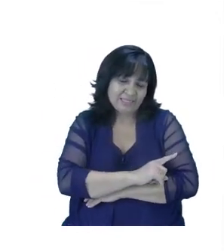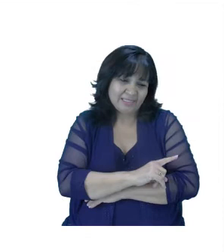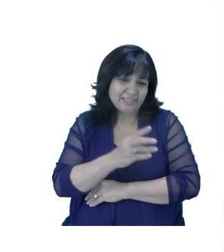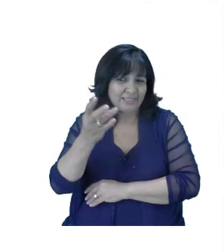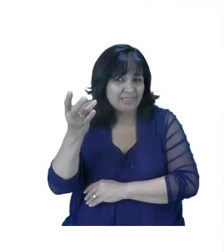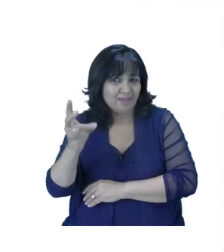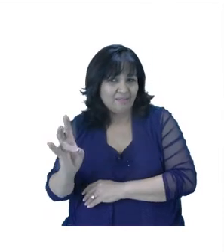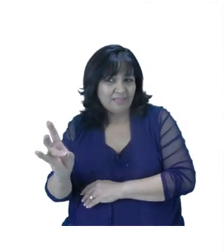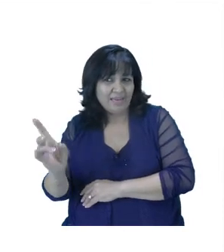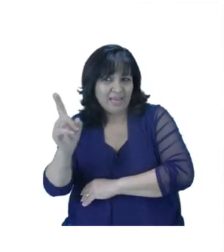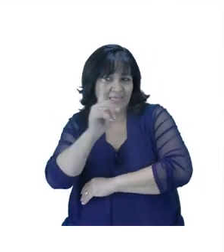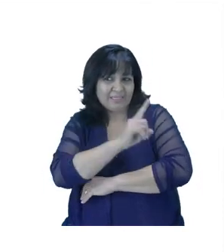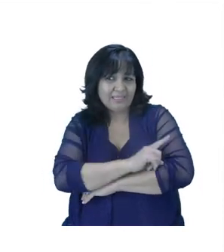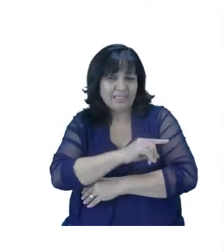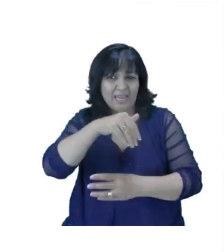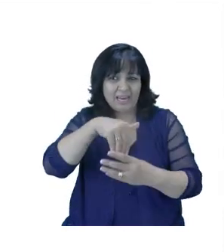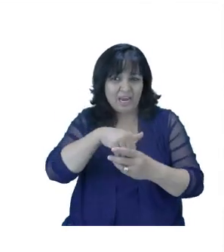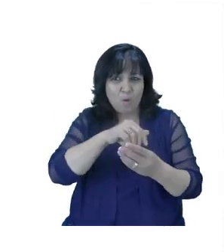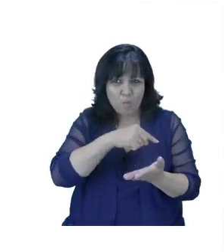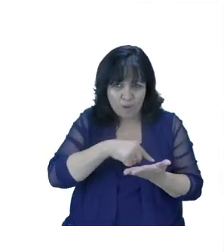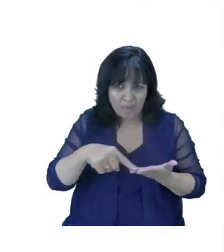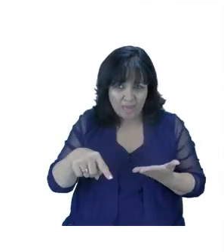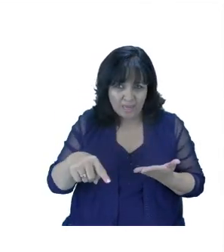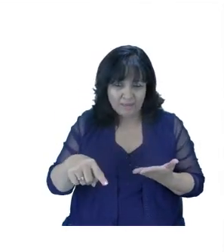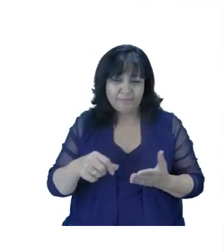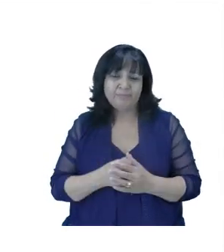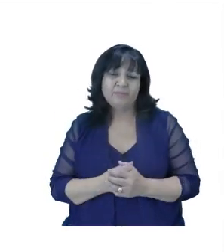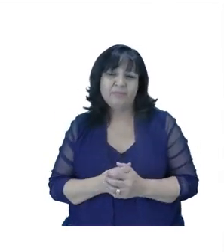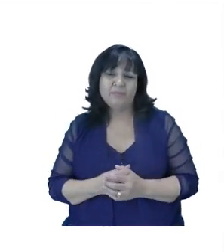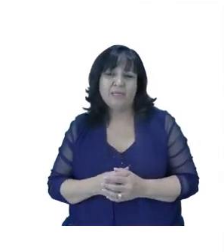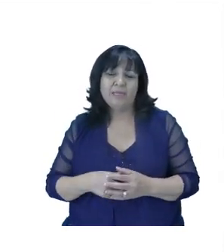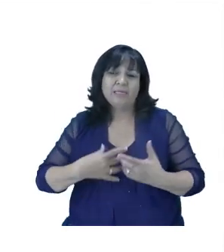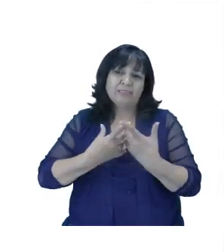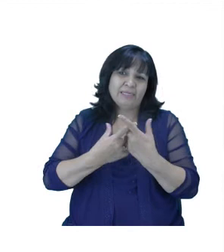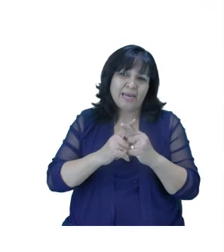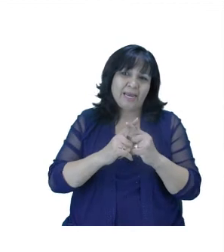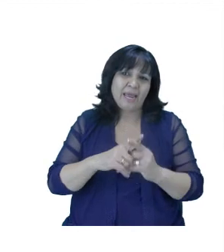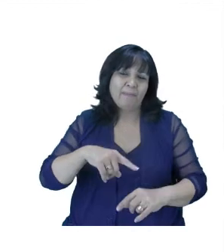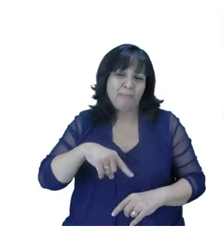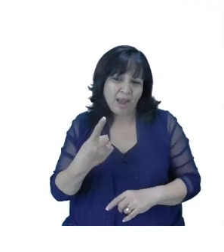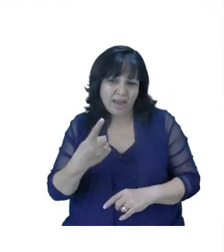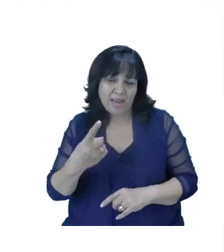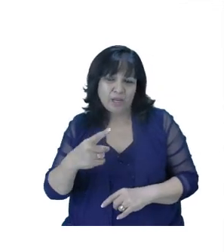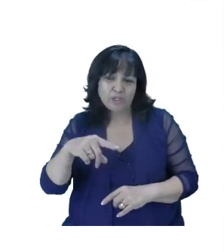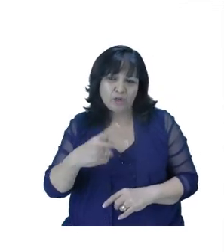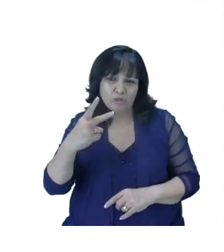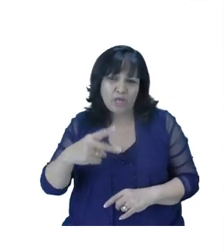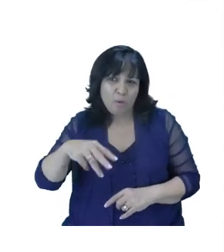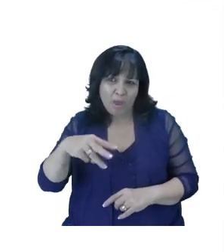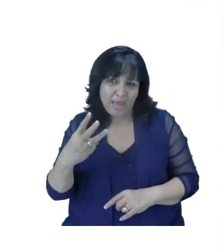are 7 days in a week. Sunday, Monday,